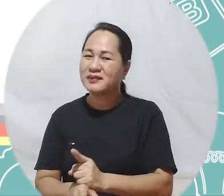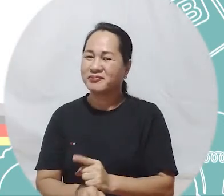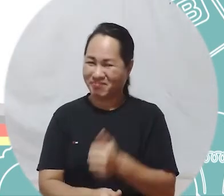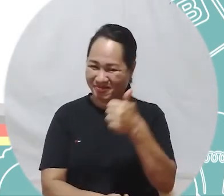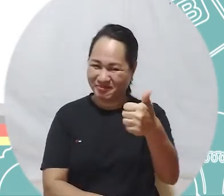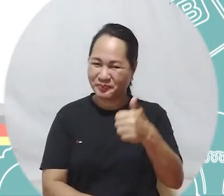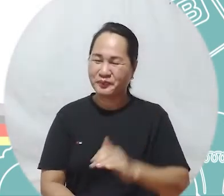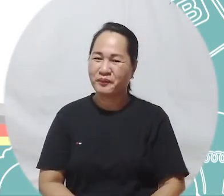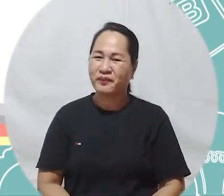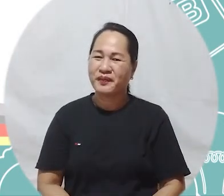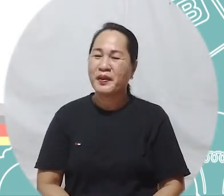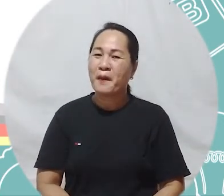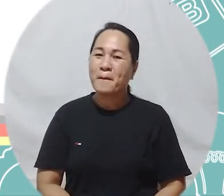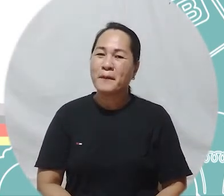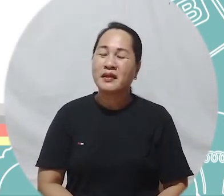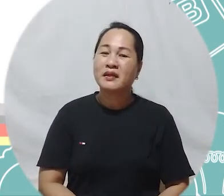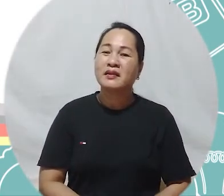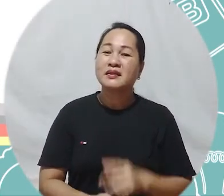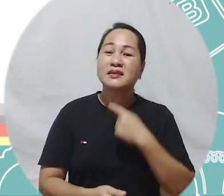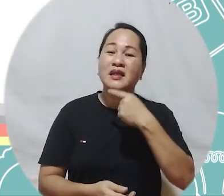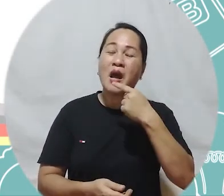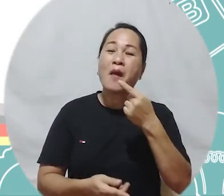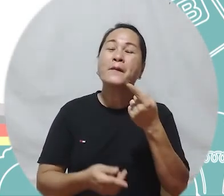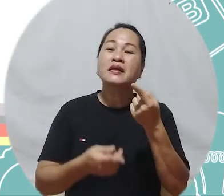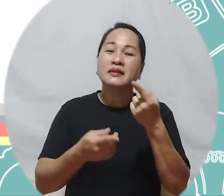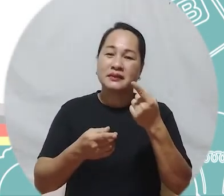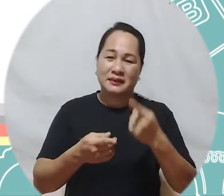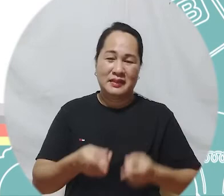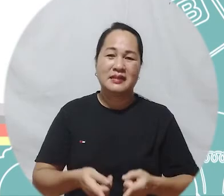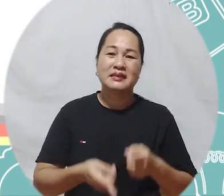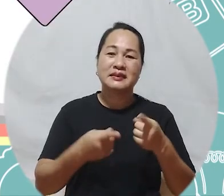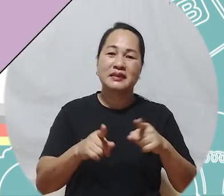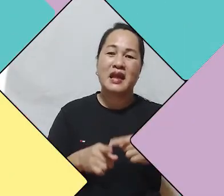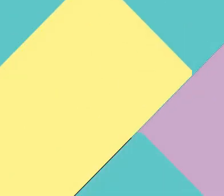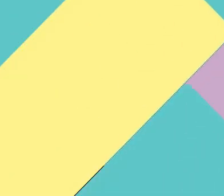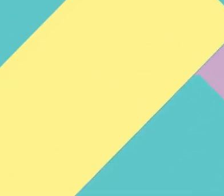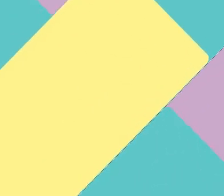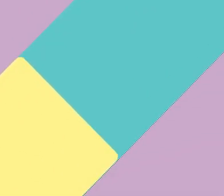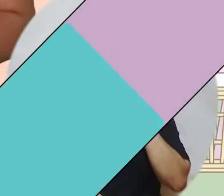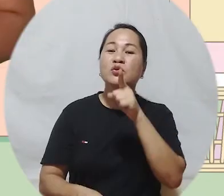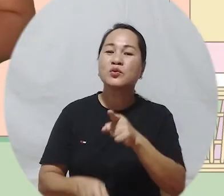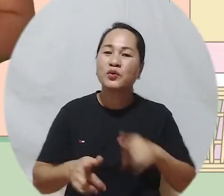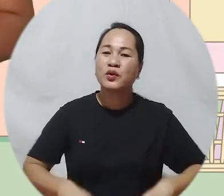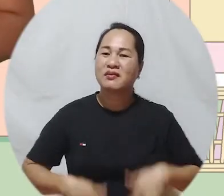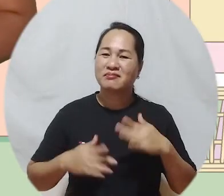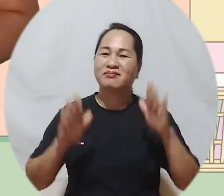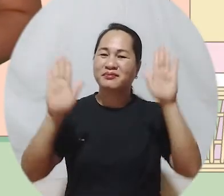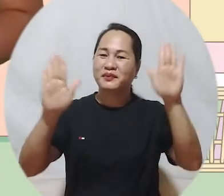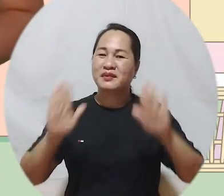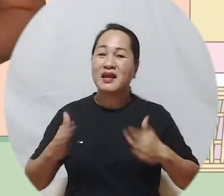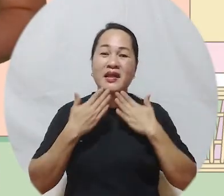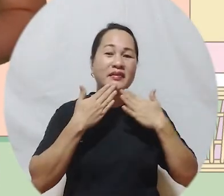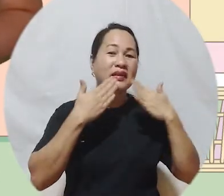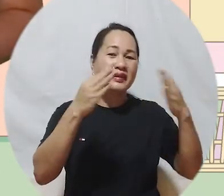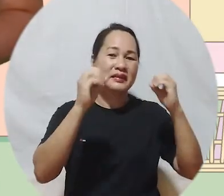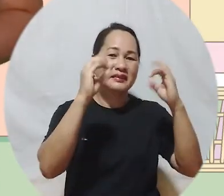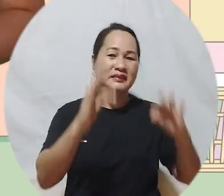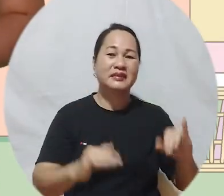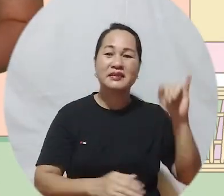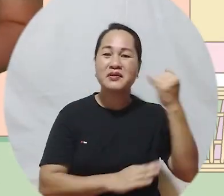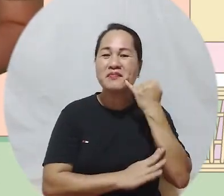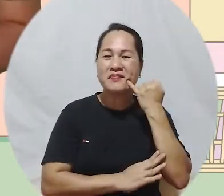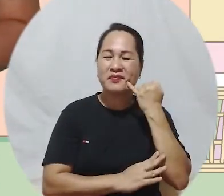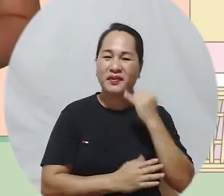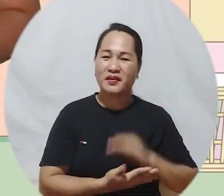Reality, correct, since it states events that happen in real life. That was awesome! Thank you so